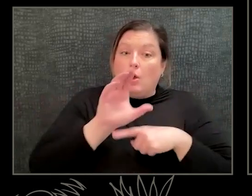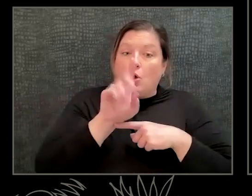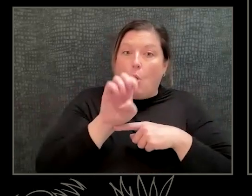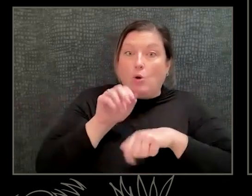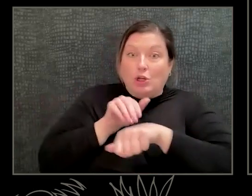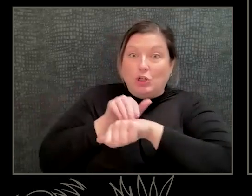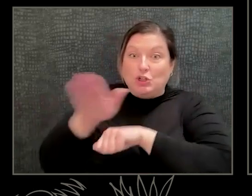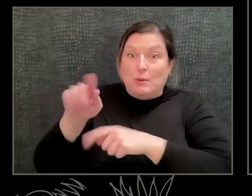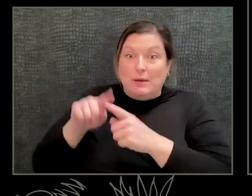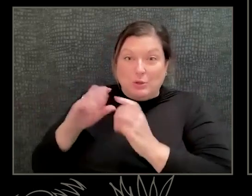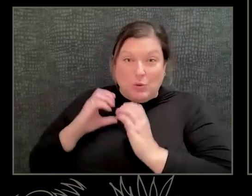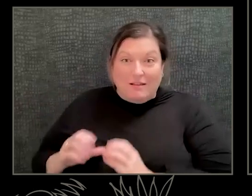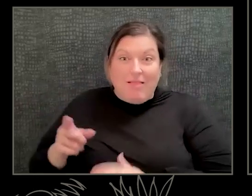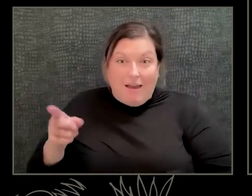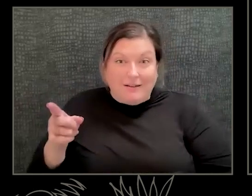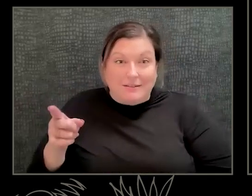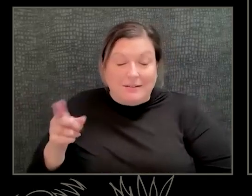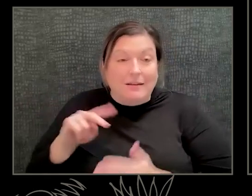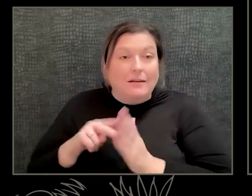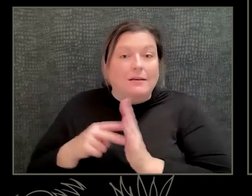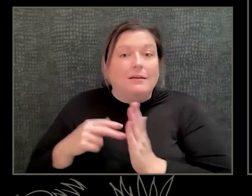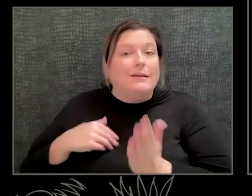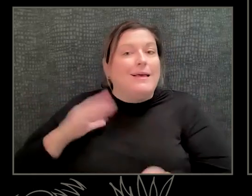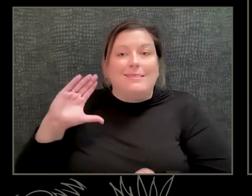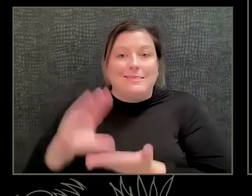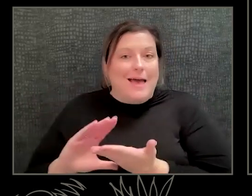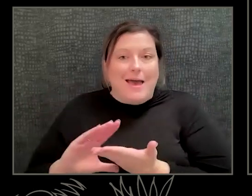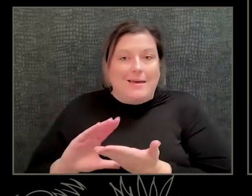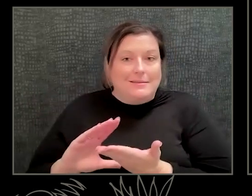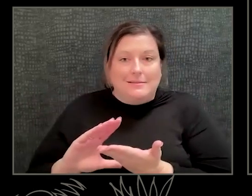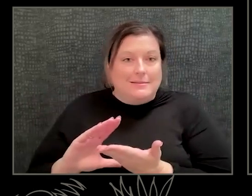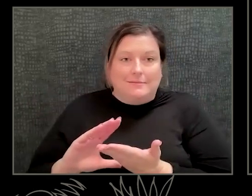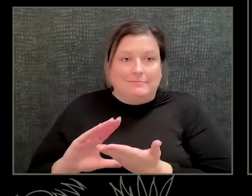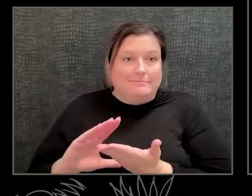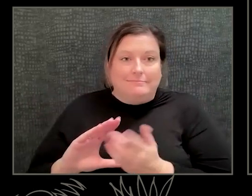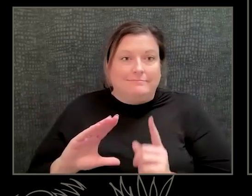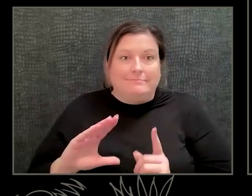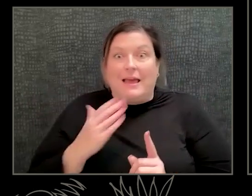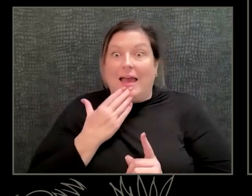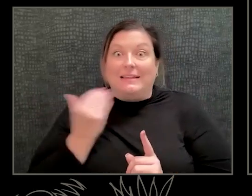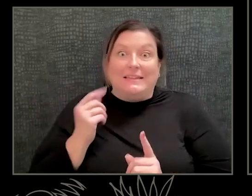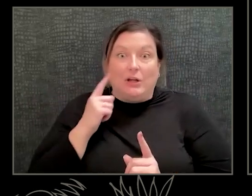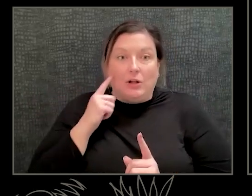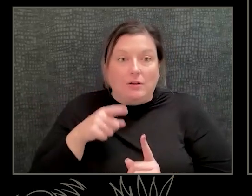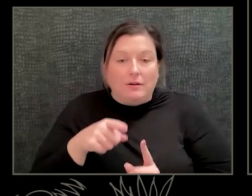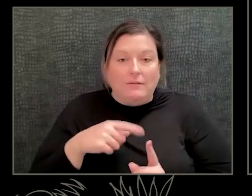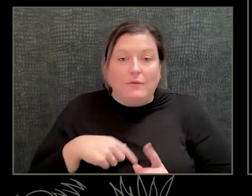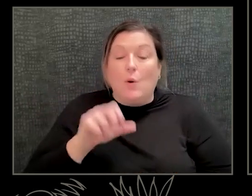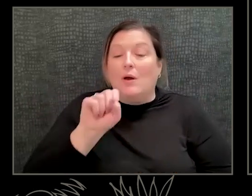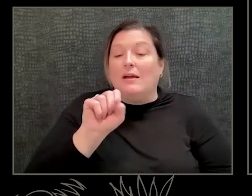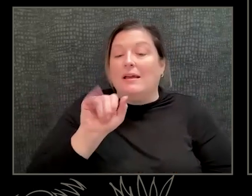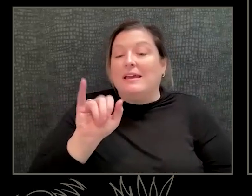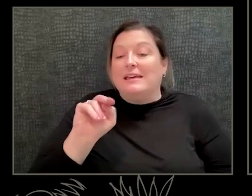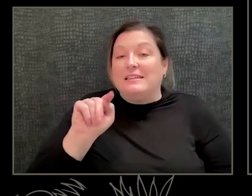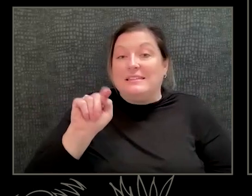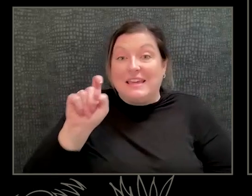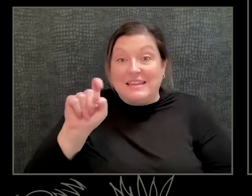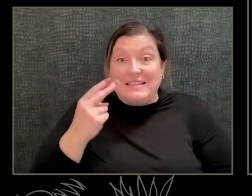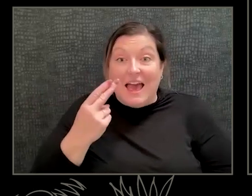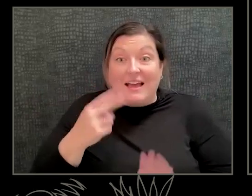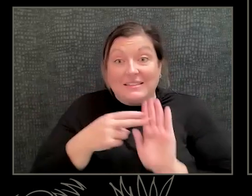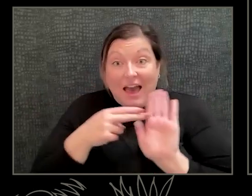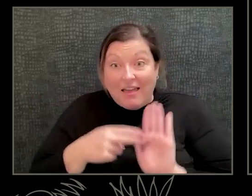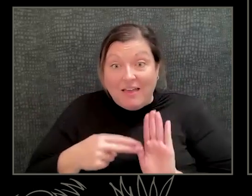client, meaning it's less than ideal to make stuff like syntax highlighting, markdown